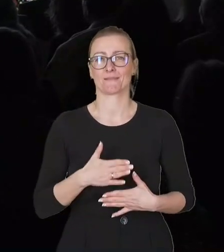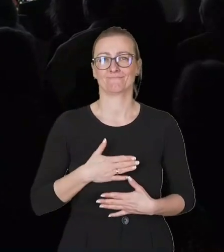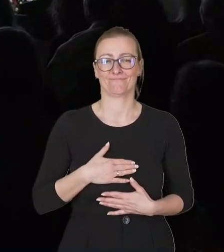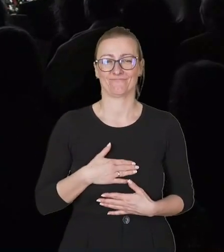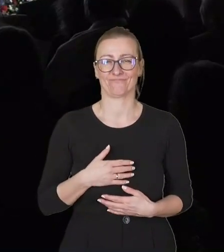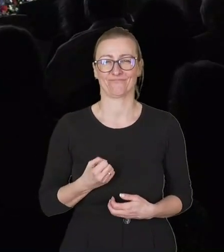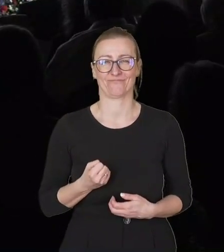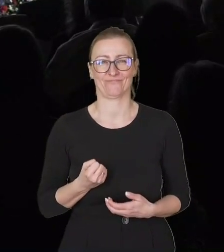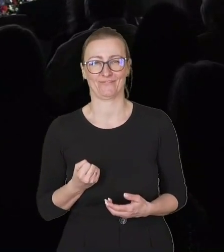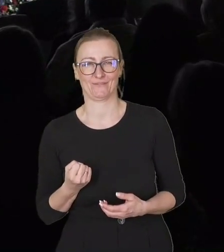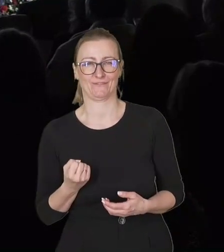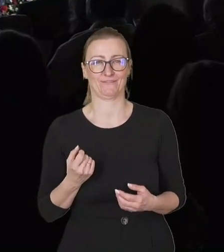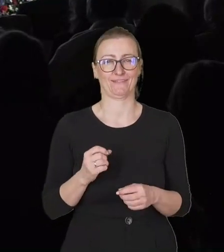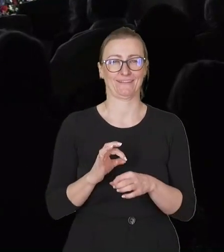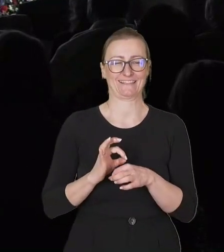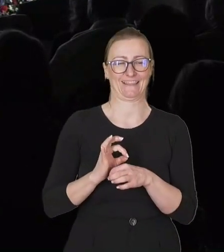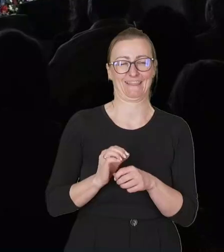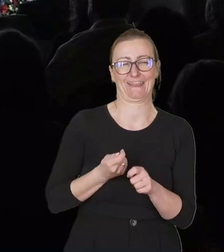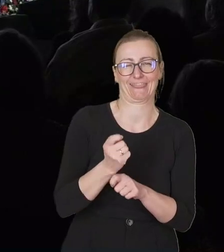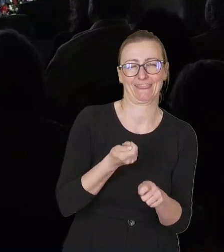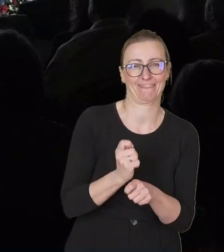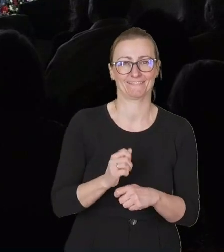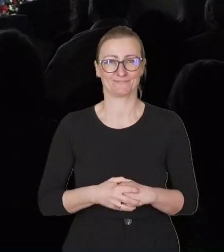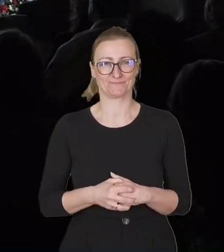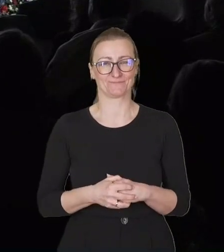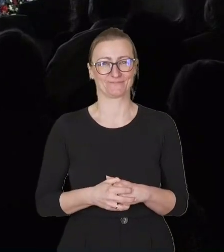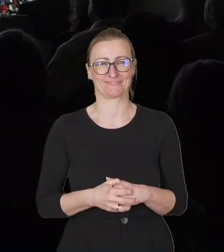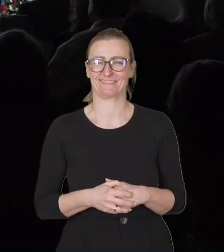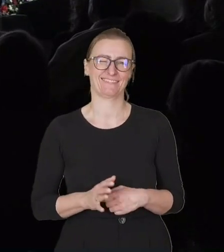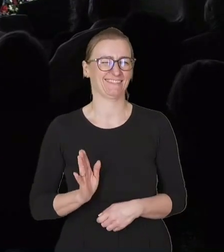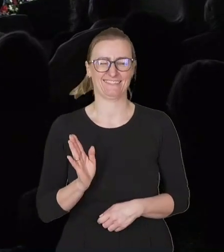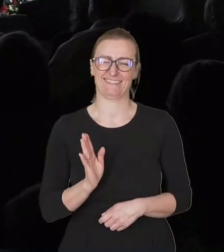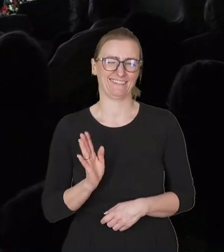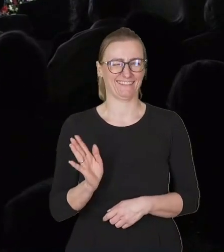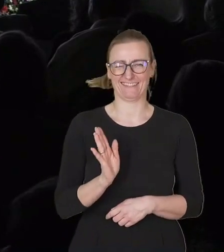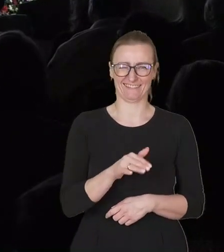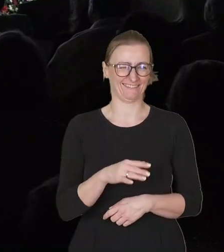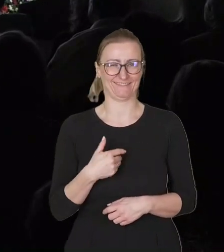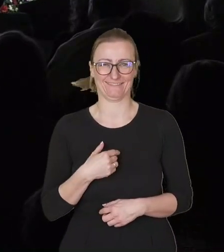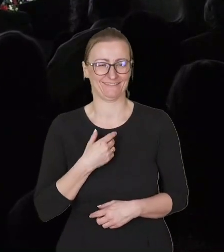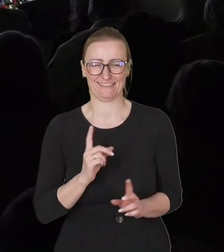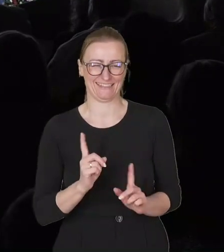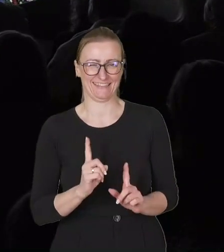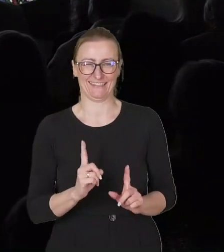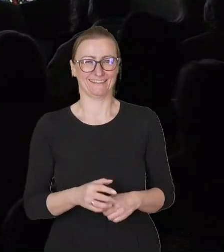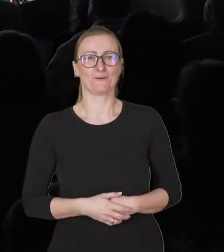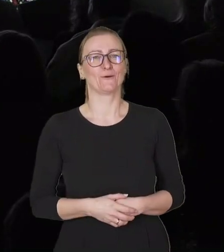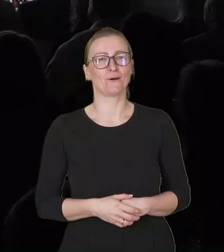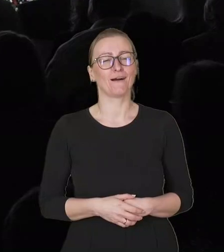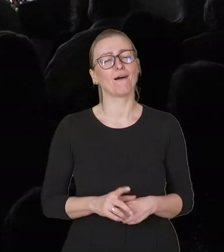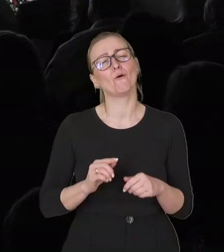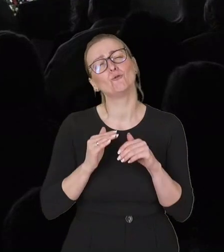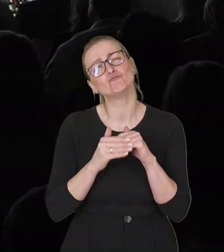But I will not. Yeah, I would treat it so kindly and so well. But Michał Kobosko was